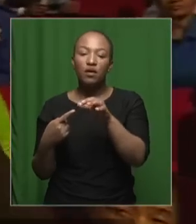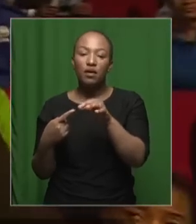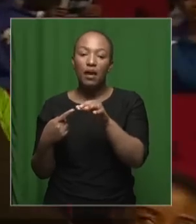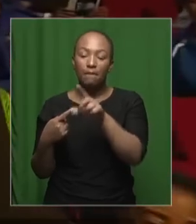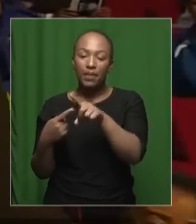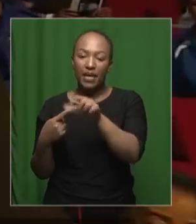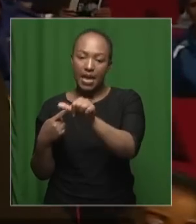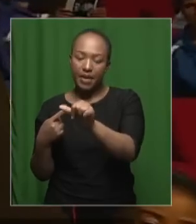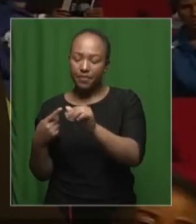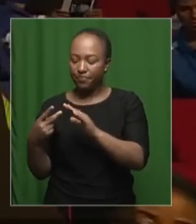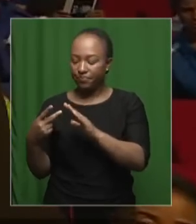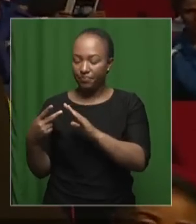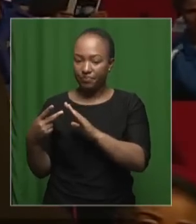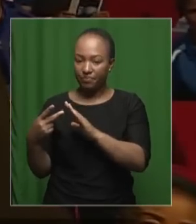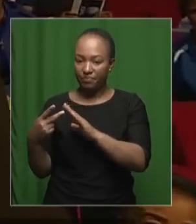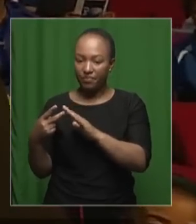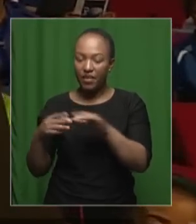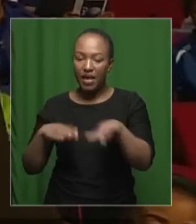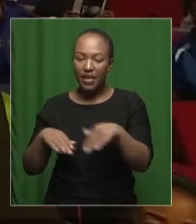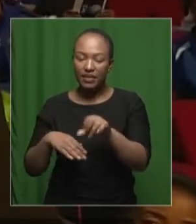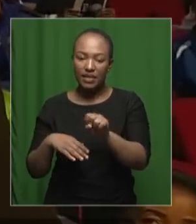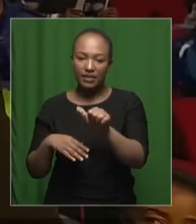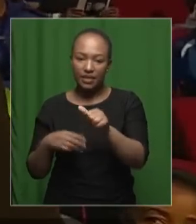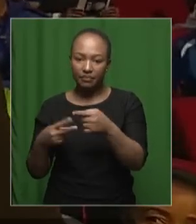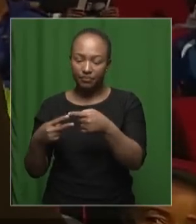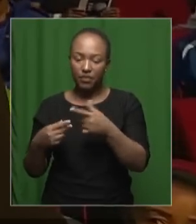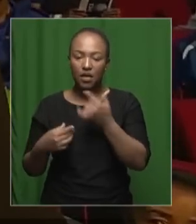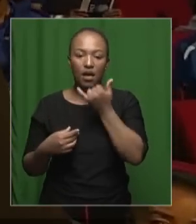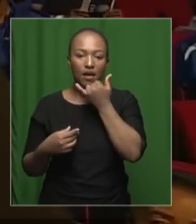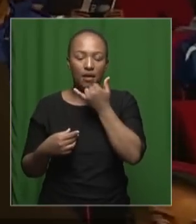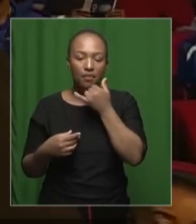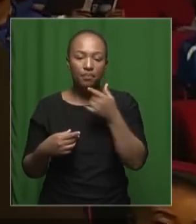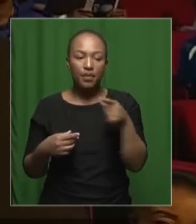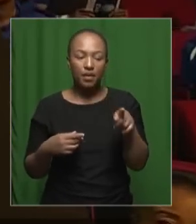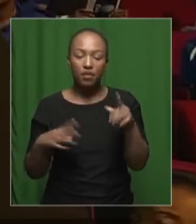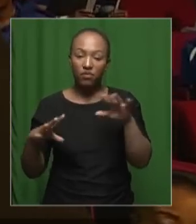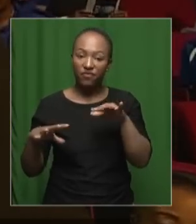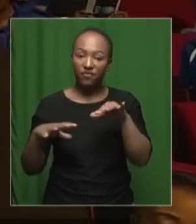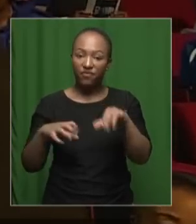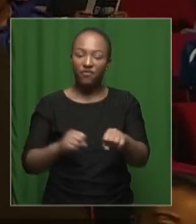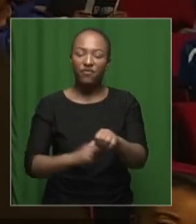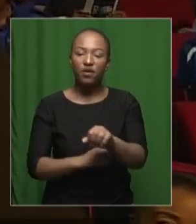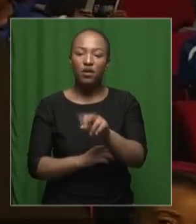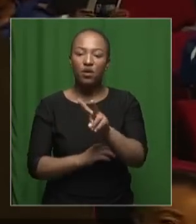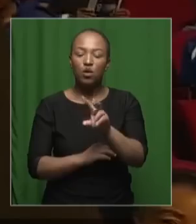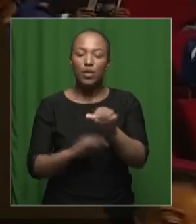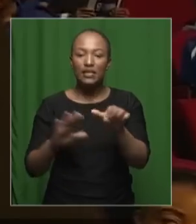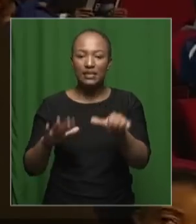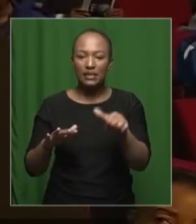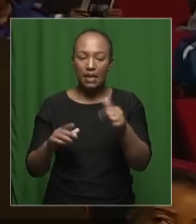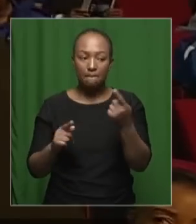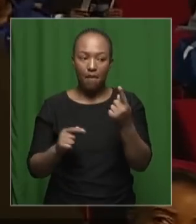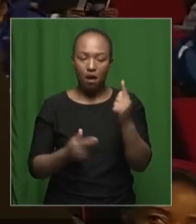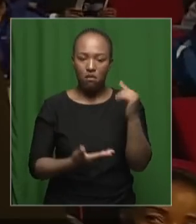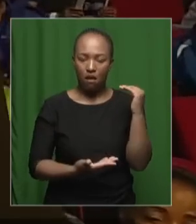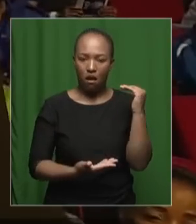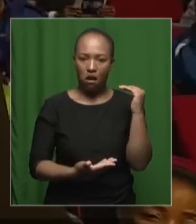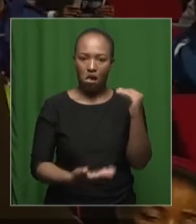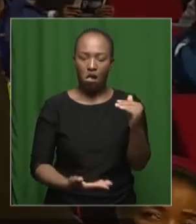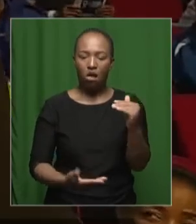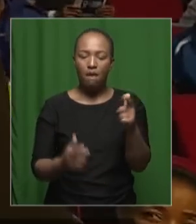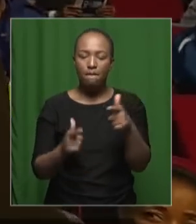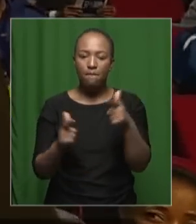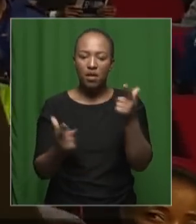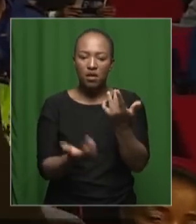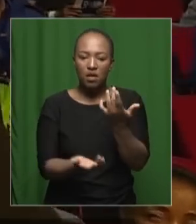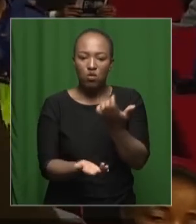brought up the issue of a wall. In 2016, Trump came into office with the largest military budget in the world, with the largest economy in the world,